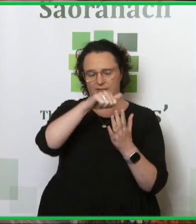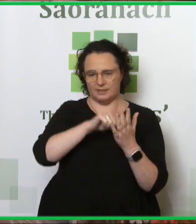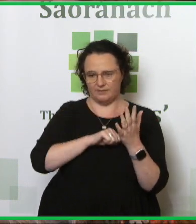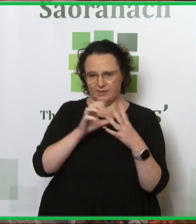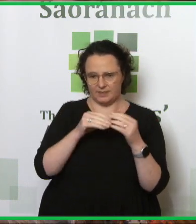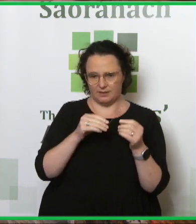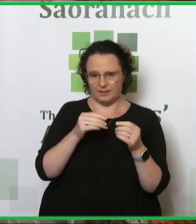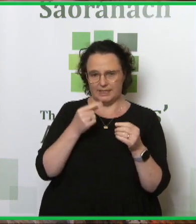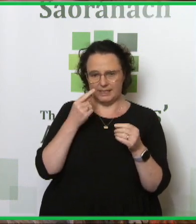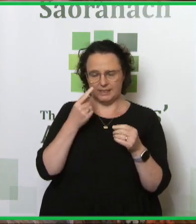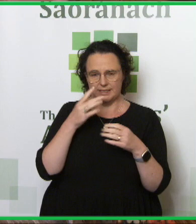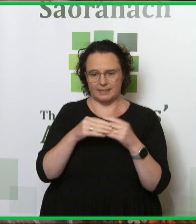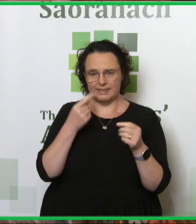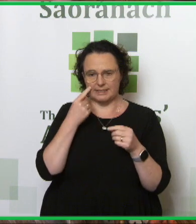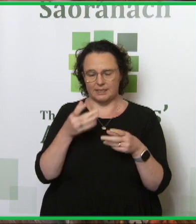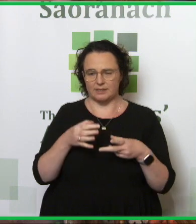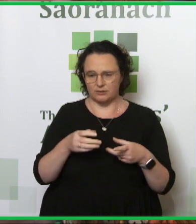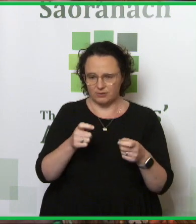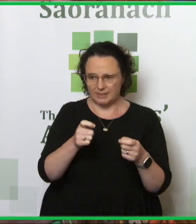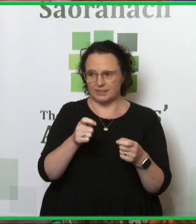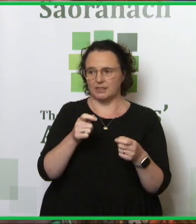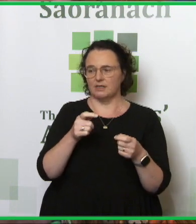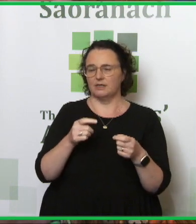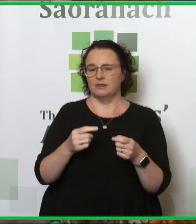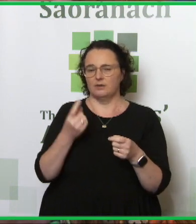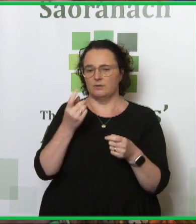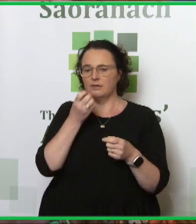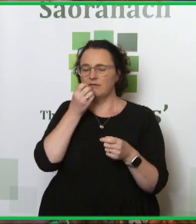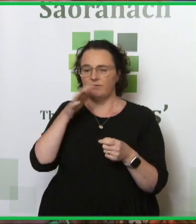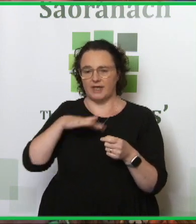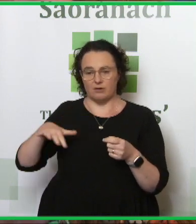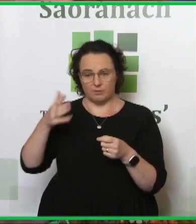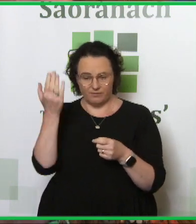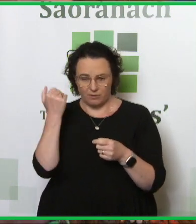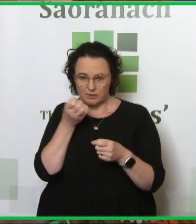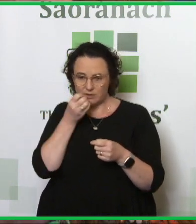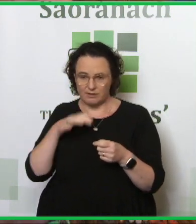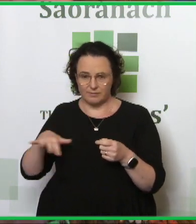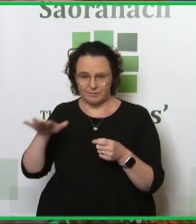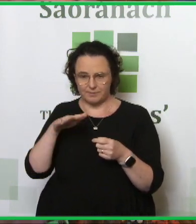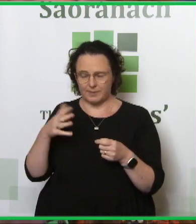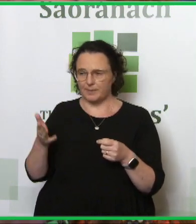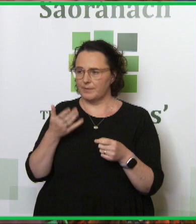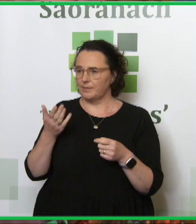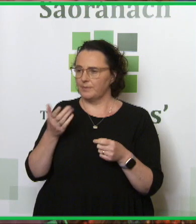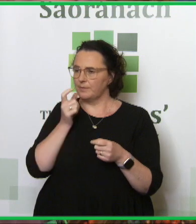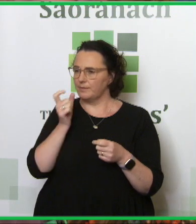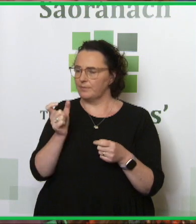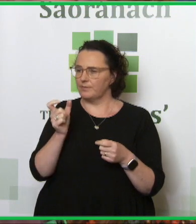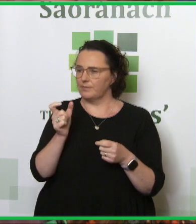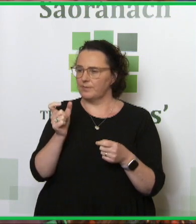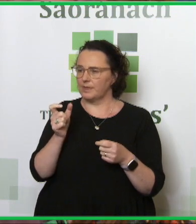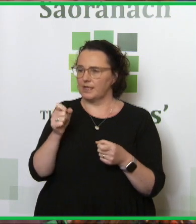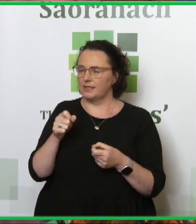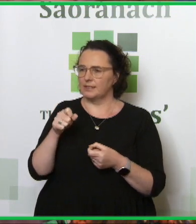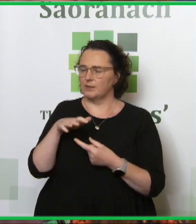all sorts of things on the streets and certain areas. And one lovely area, that was a lovely area in it, called the main